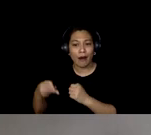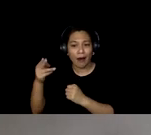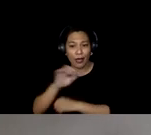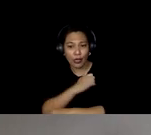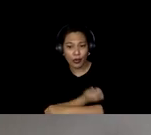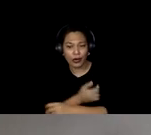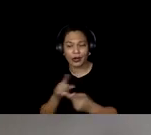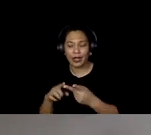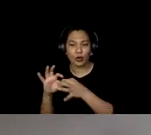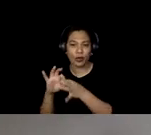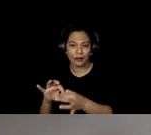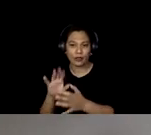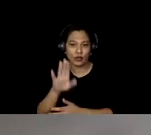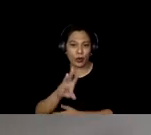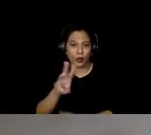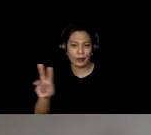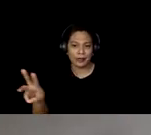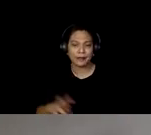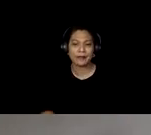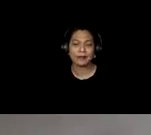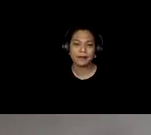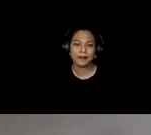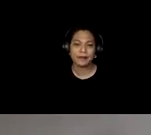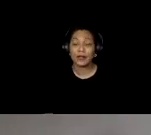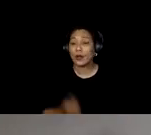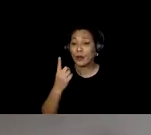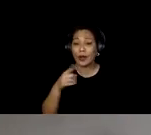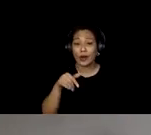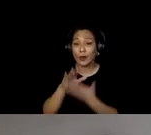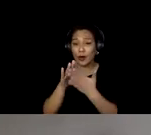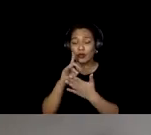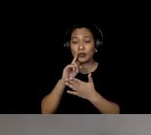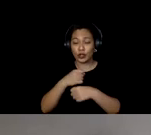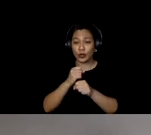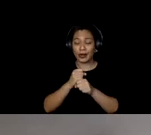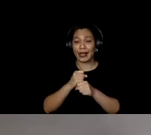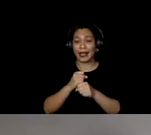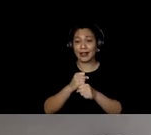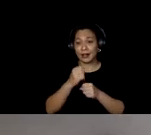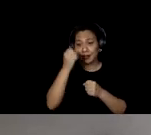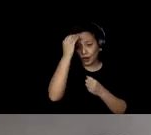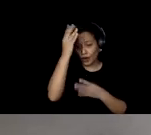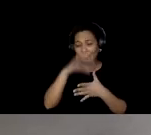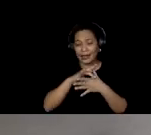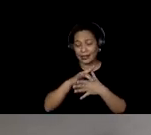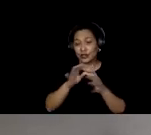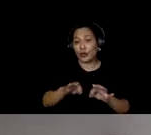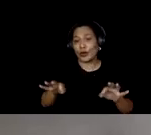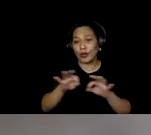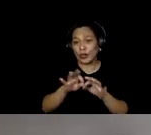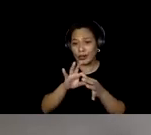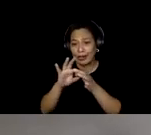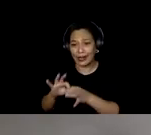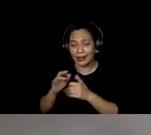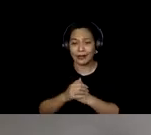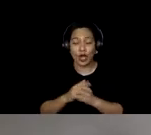and are relevant. One of the ways to do that is to create content that's worth linking to, particularly original content,